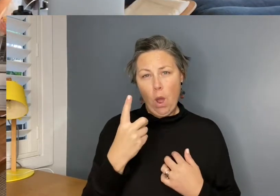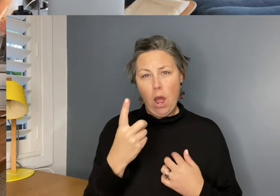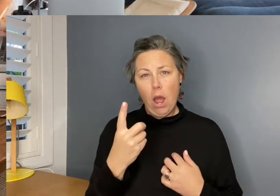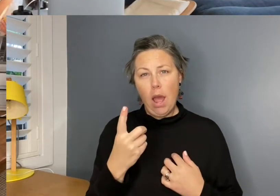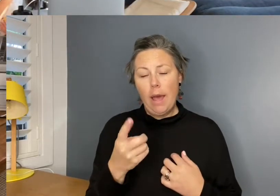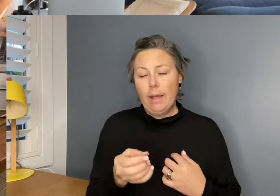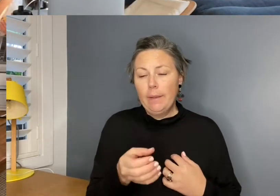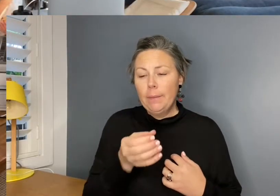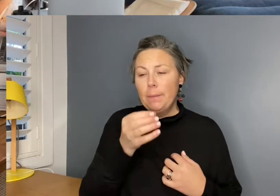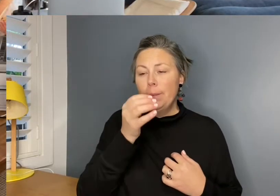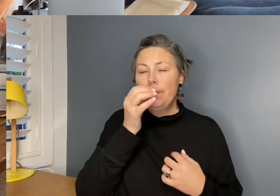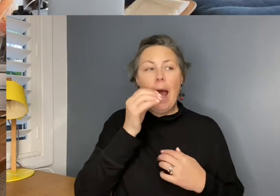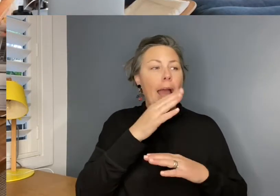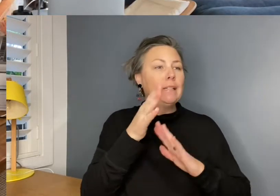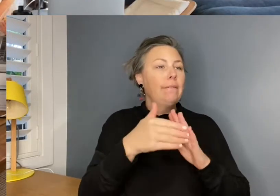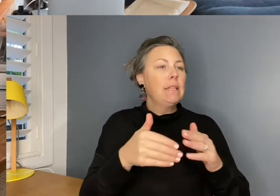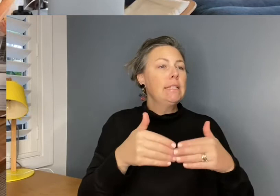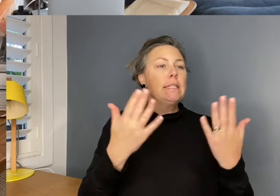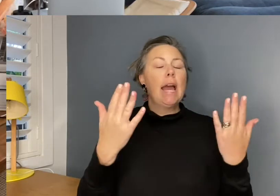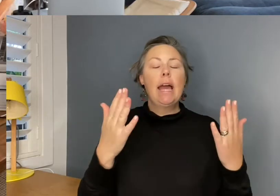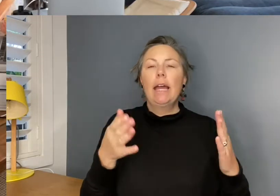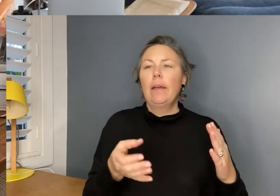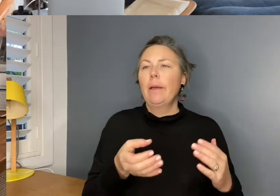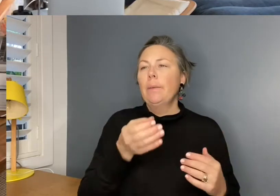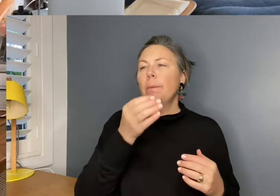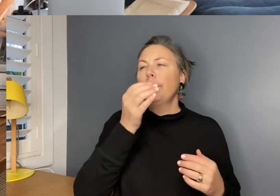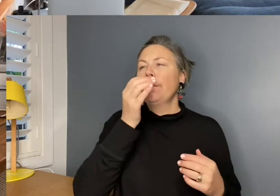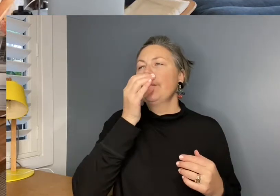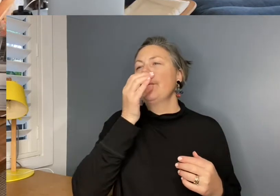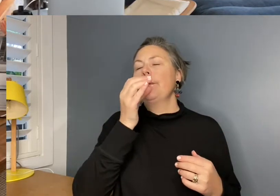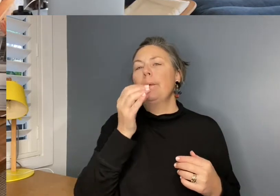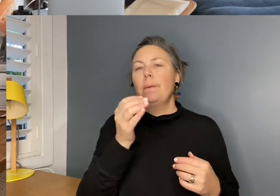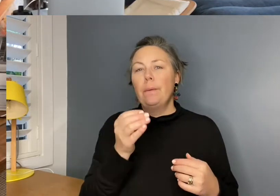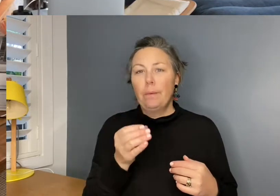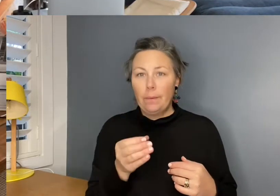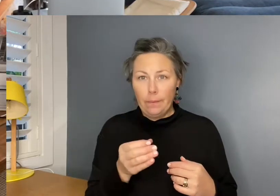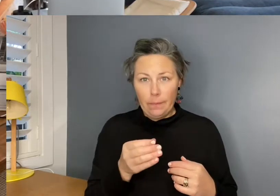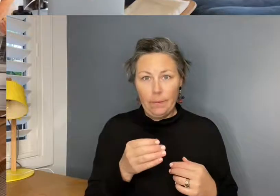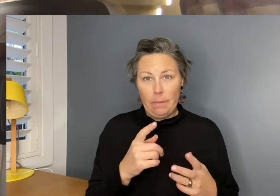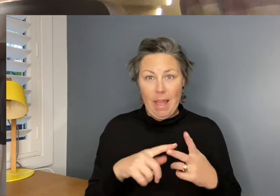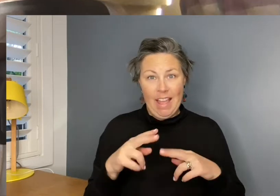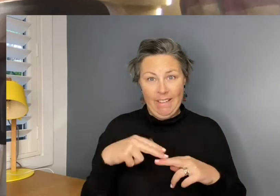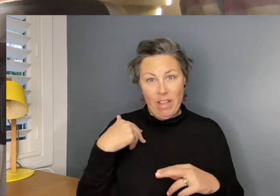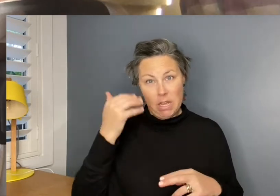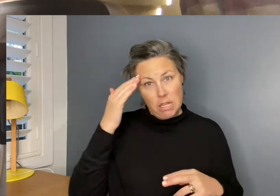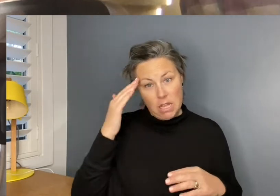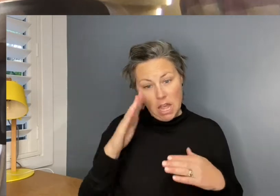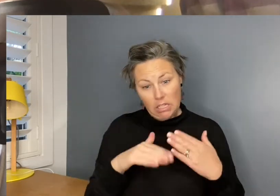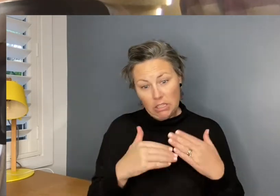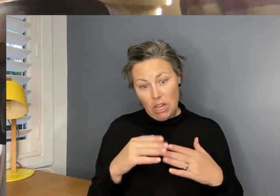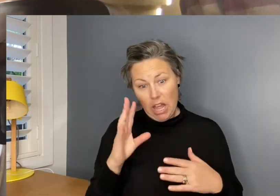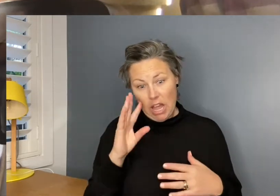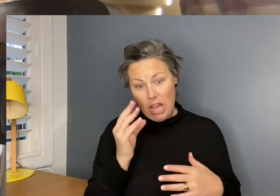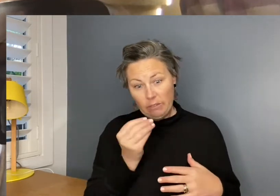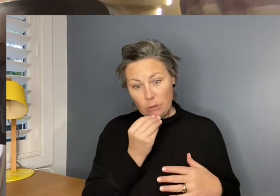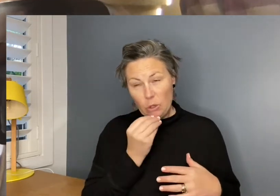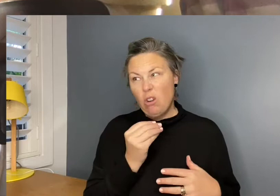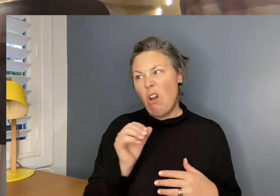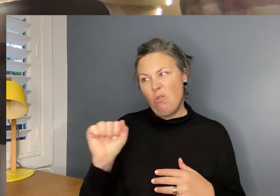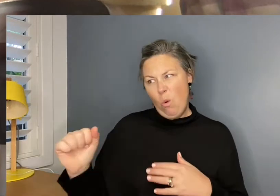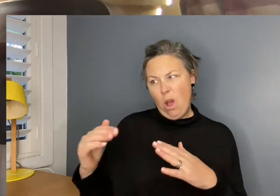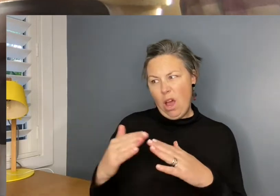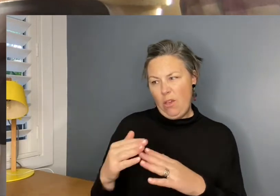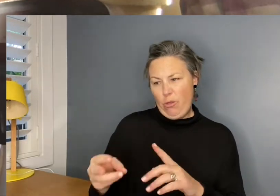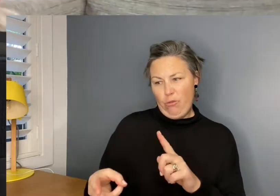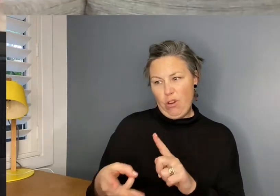little tipple at the end of the day. Oh, look, let's face it, if we get to the afternoon, we're doing a pretty good job. Yeah, 3 p.m. in your house. I've been at your house